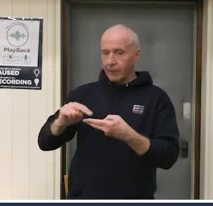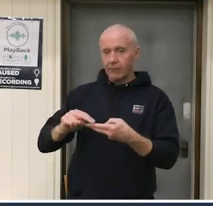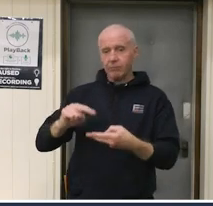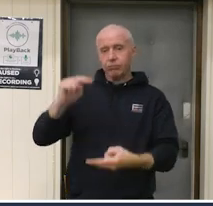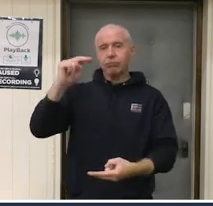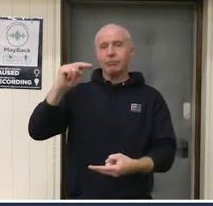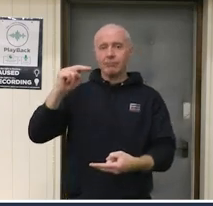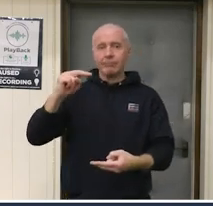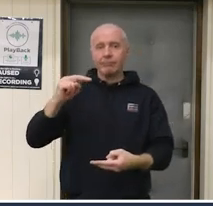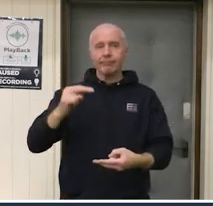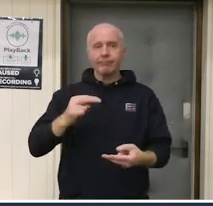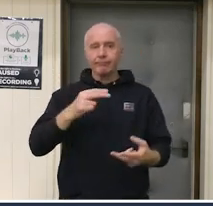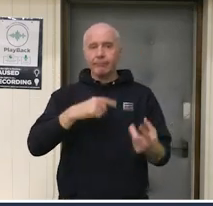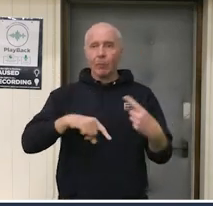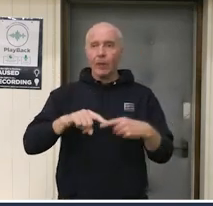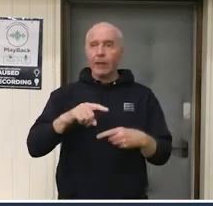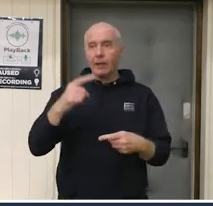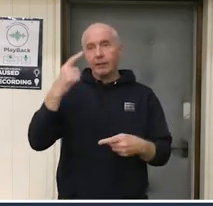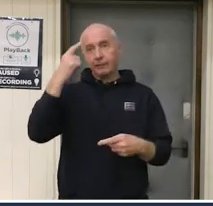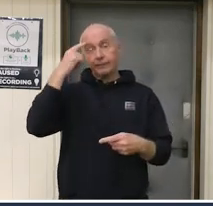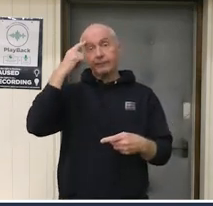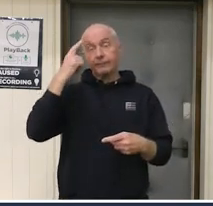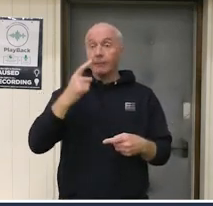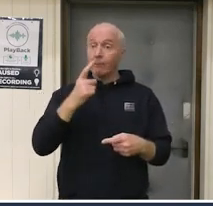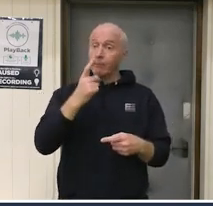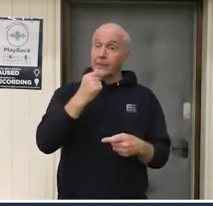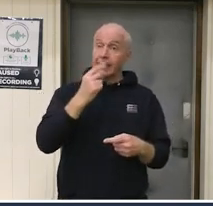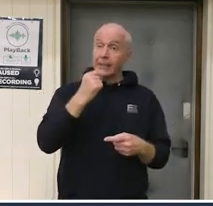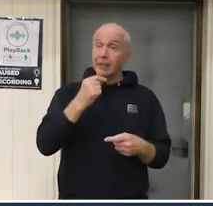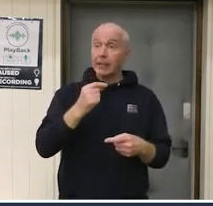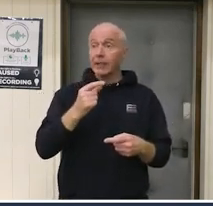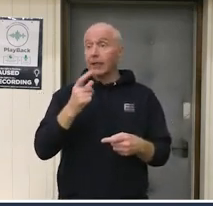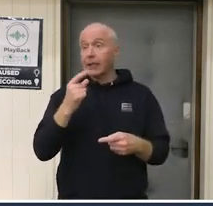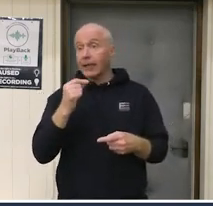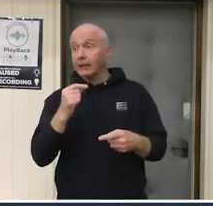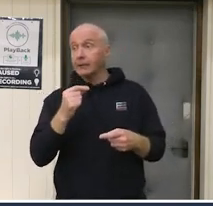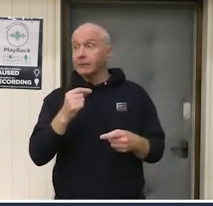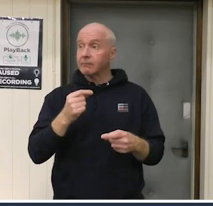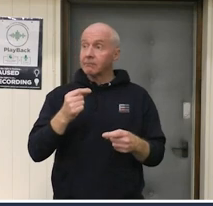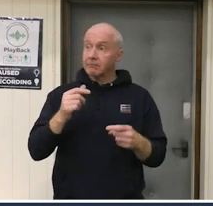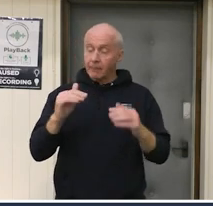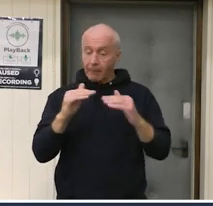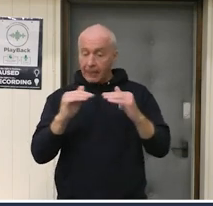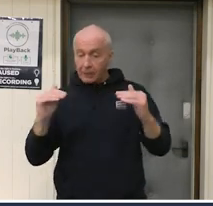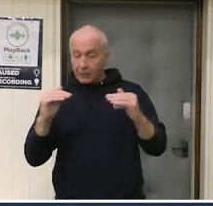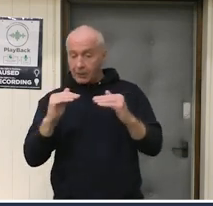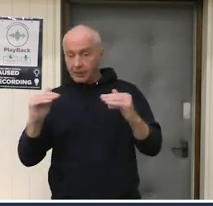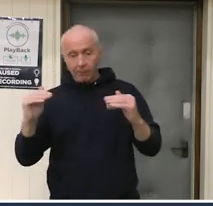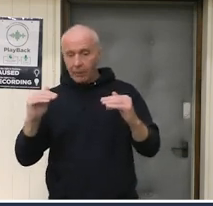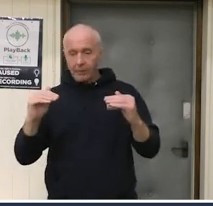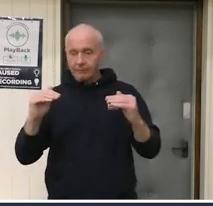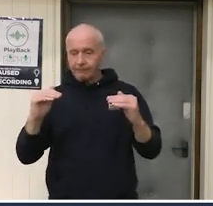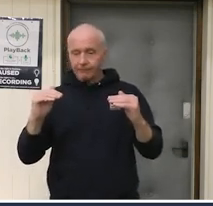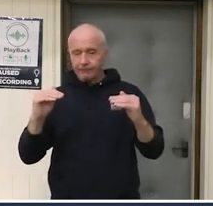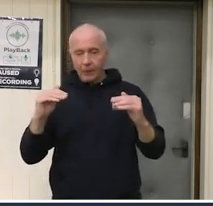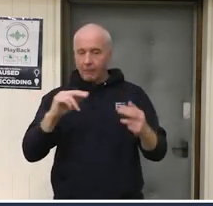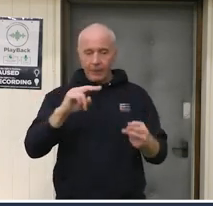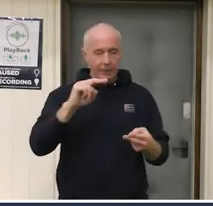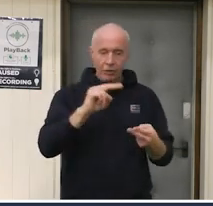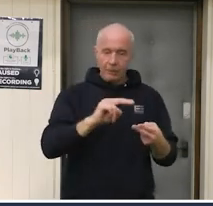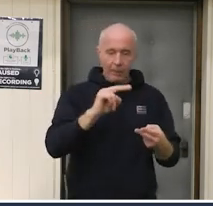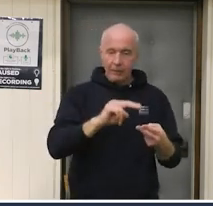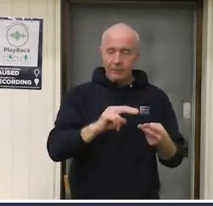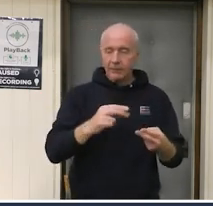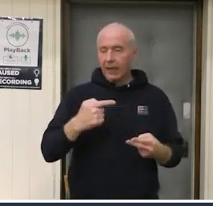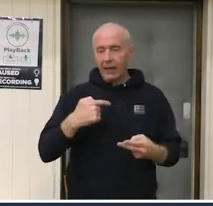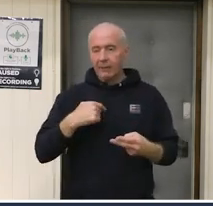I think we can do as good as, potentially, but I don't think we could do better than. But then I'm not an economist, I'm just a